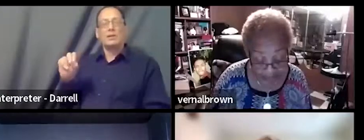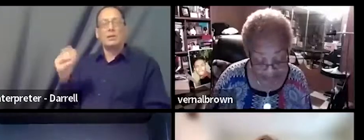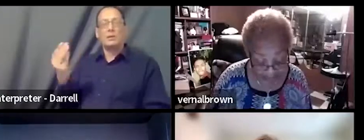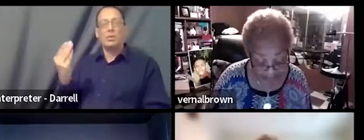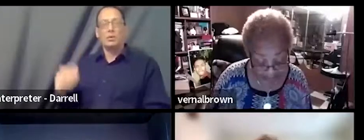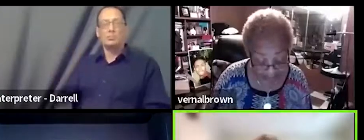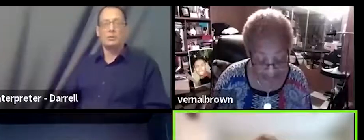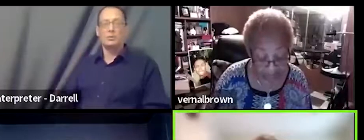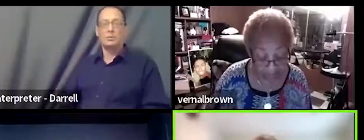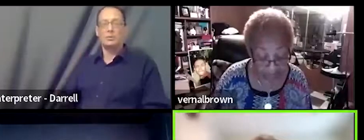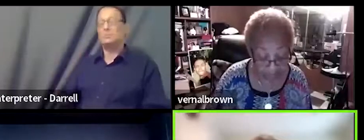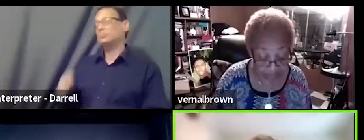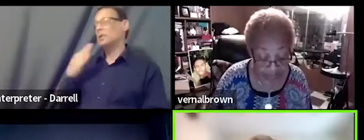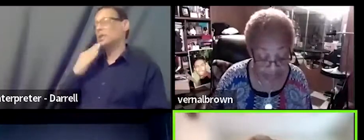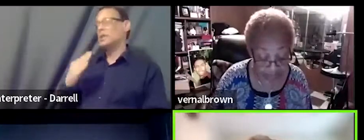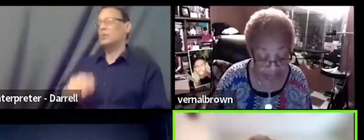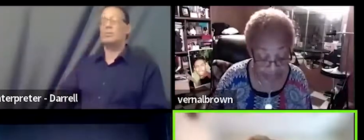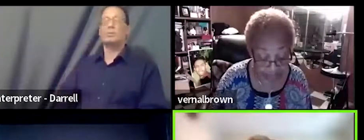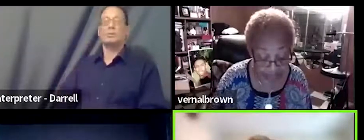Thank you, Myra.